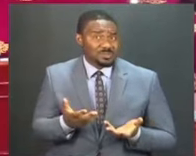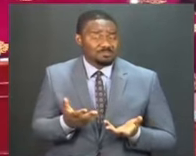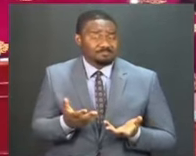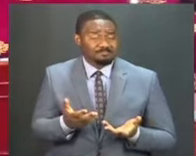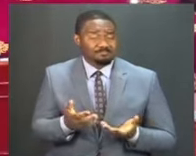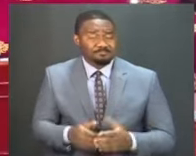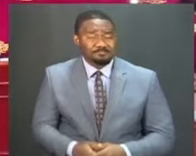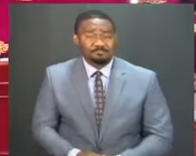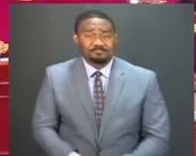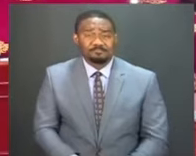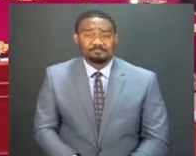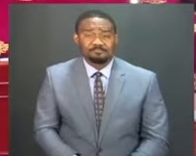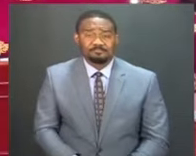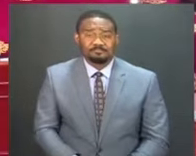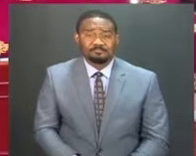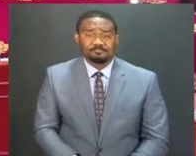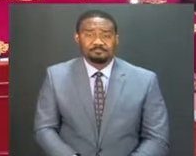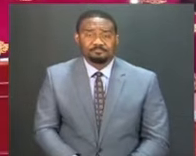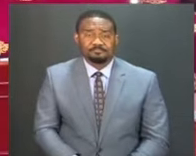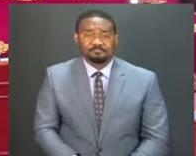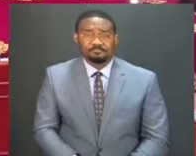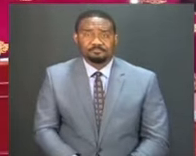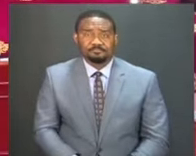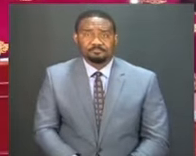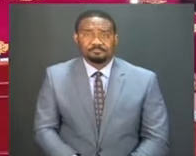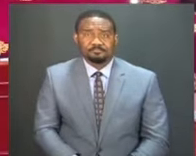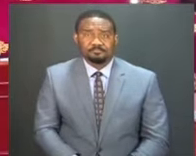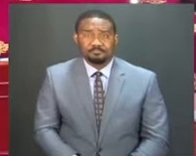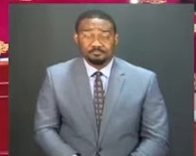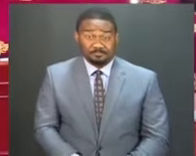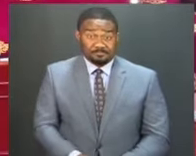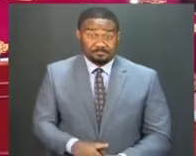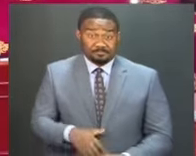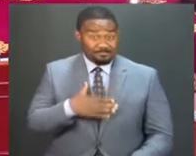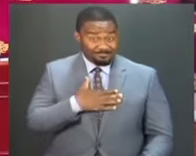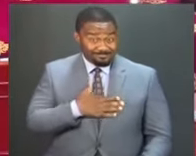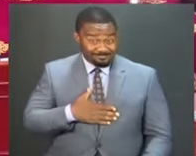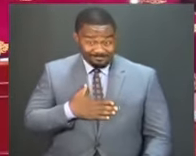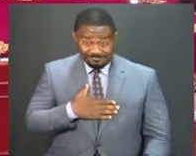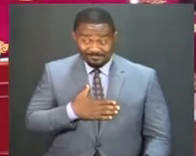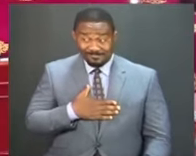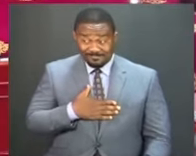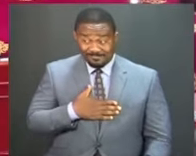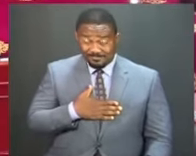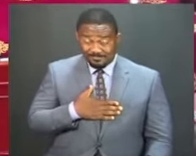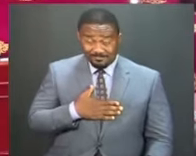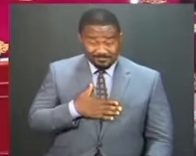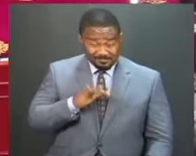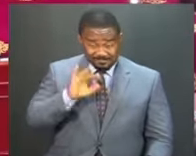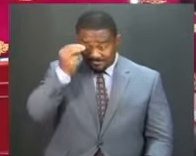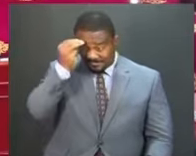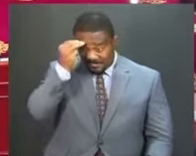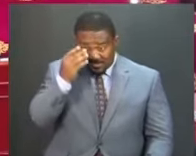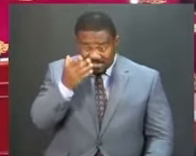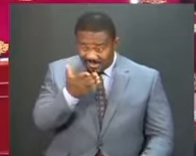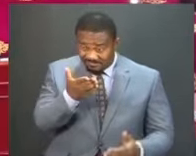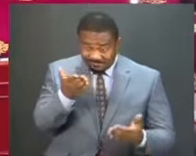here. And so, please, ministers, kindly get in touch.